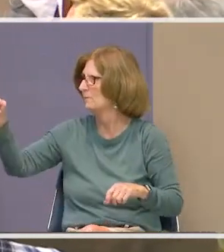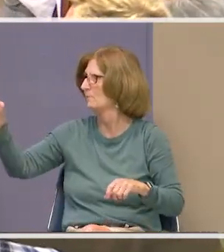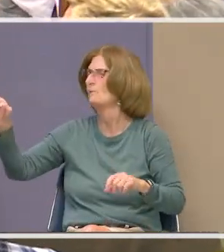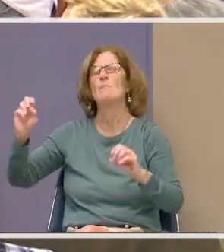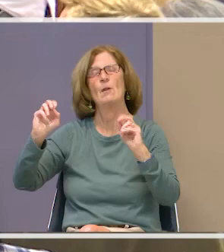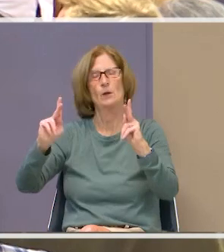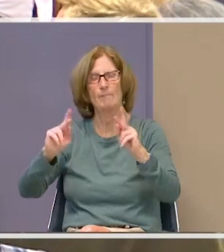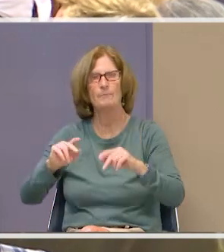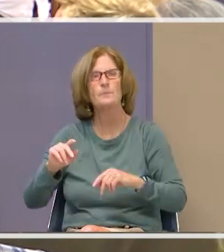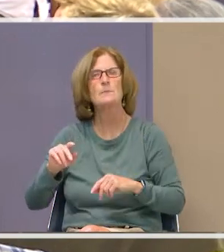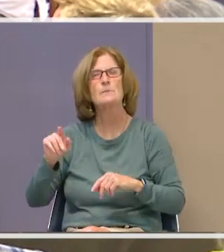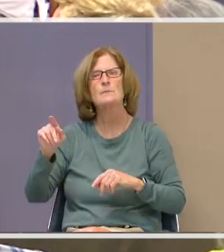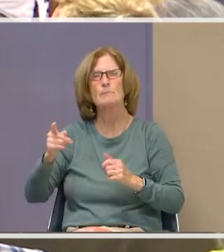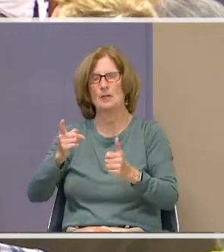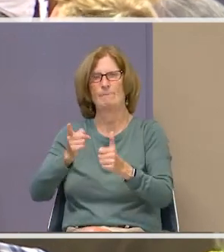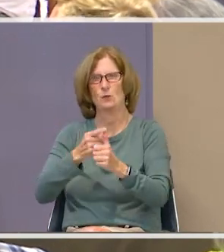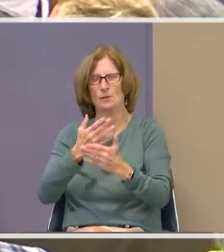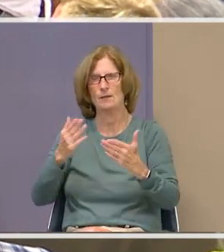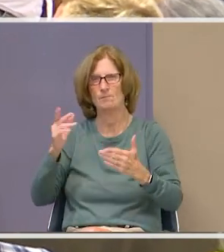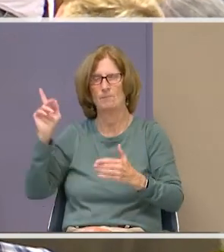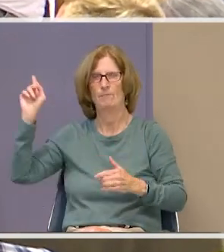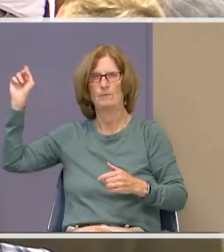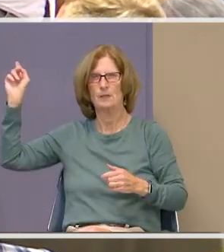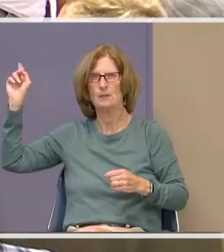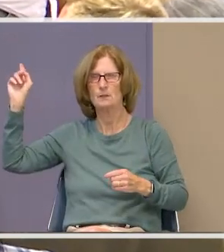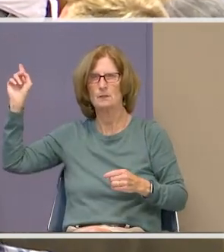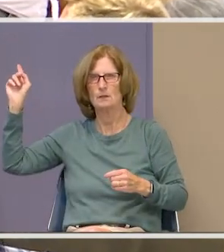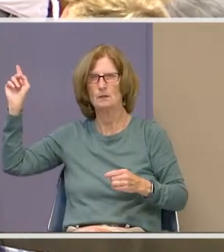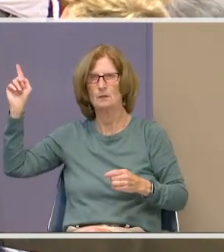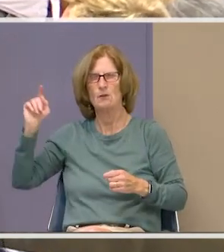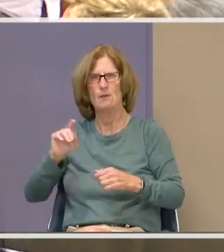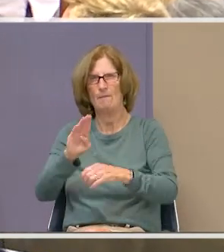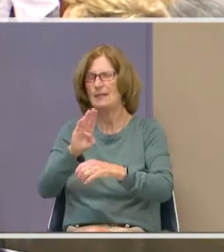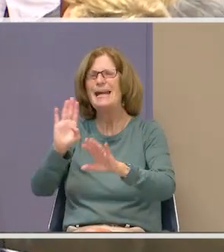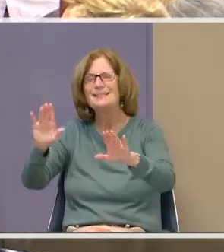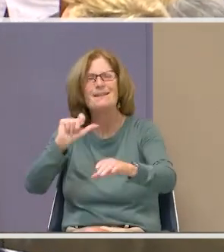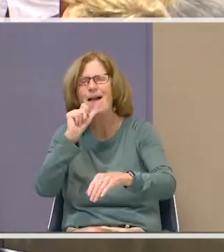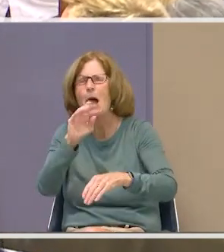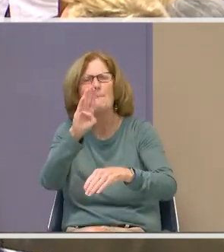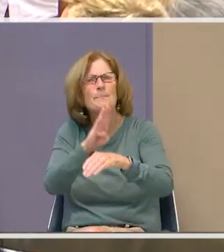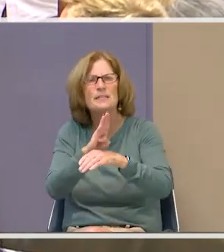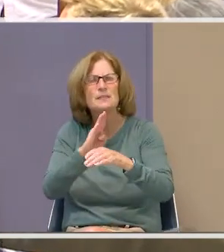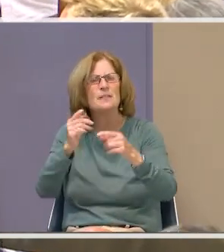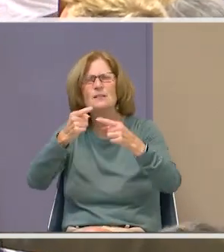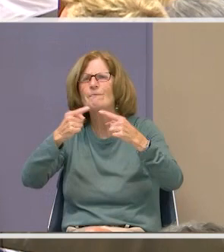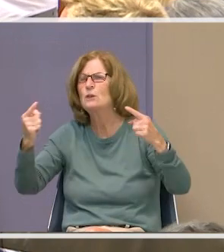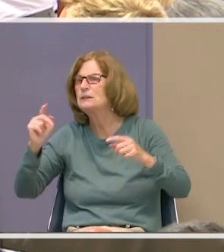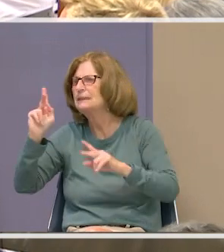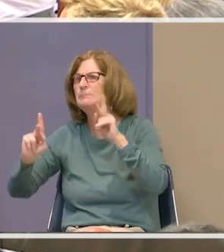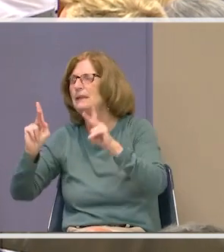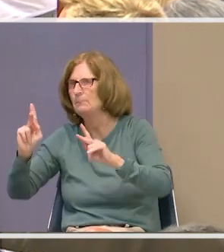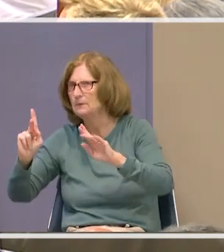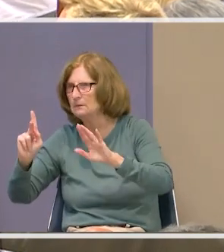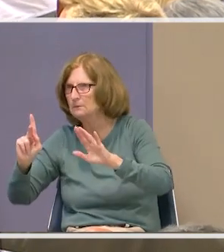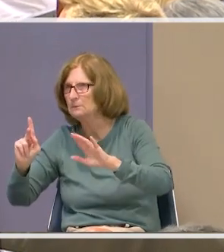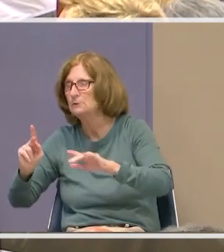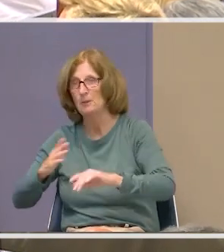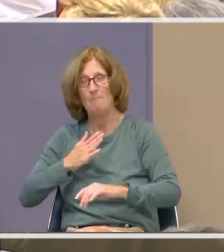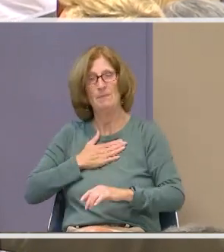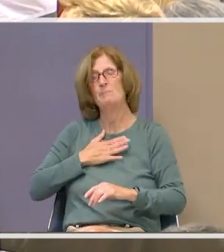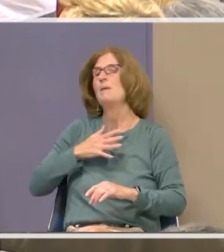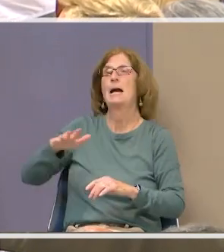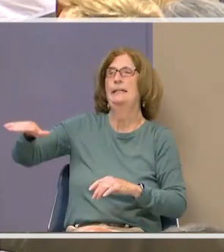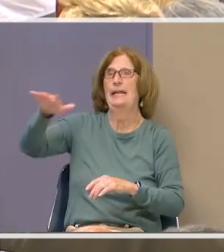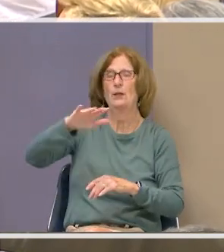Quickly, 2 things. The first is that this isn't a businesses versus residents conversation, that my corridor is